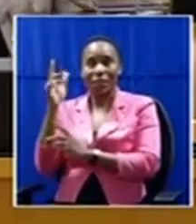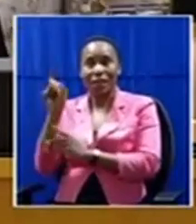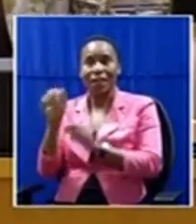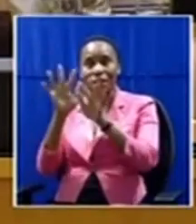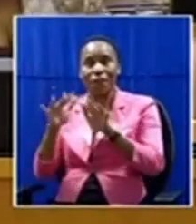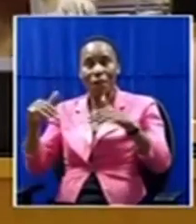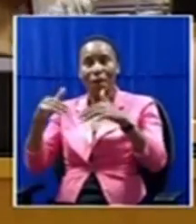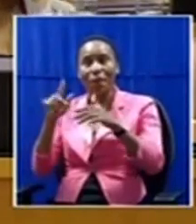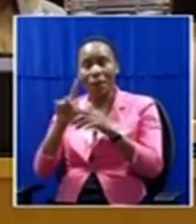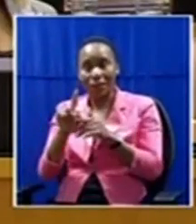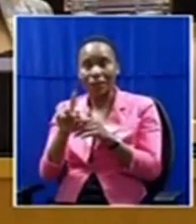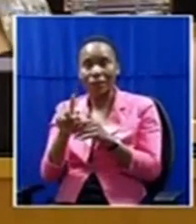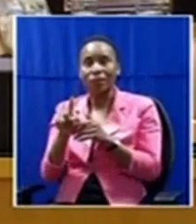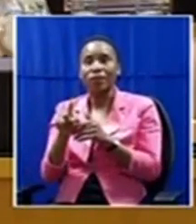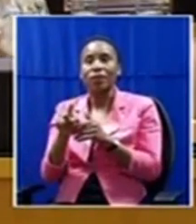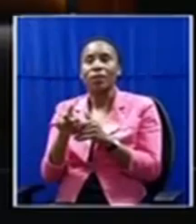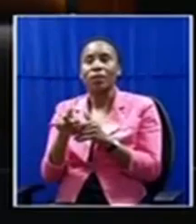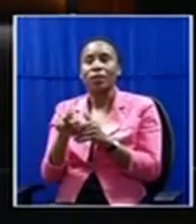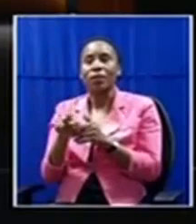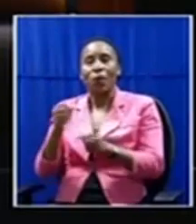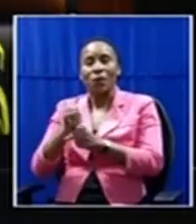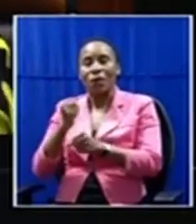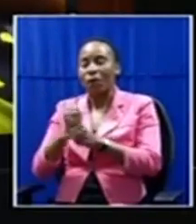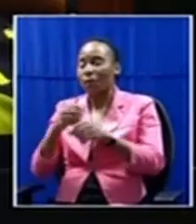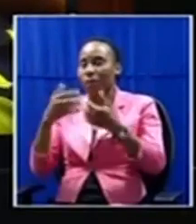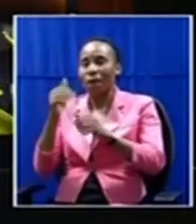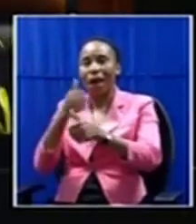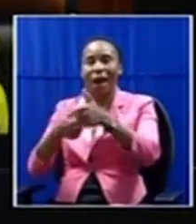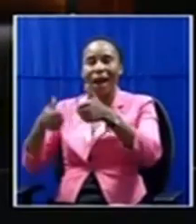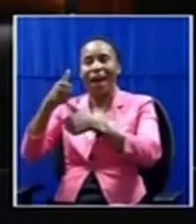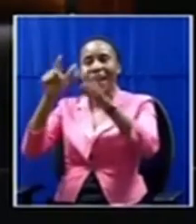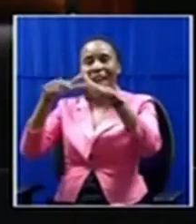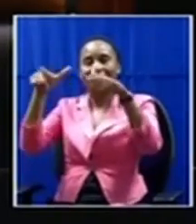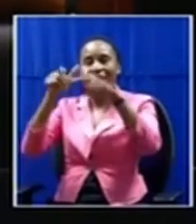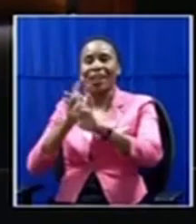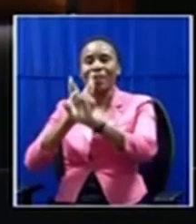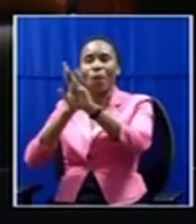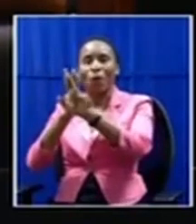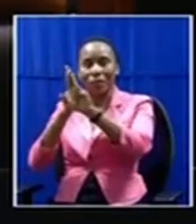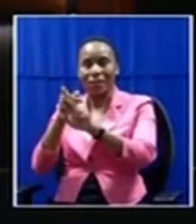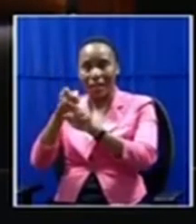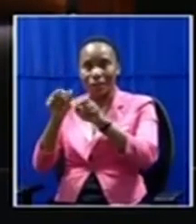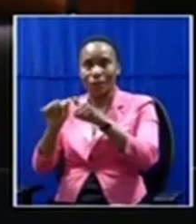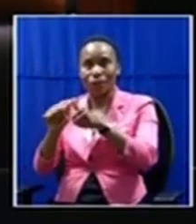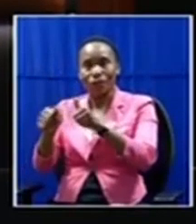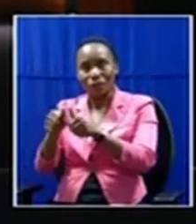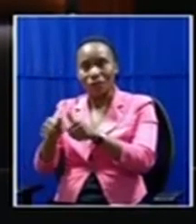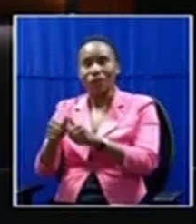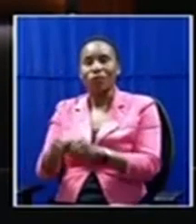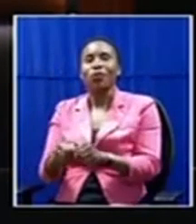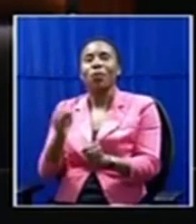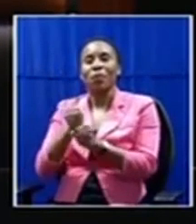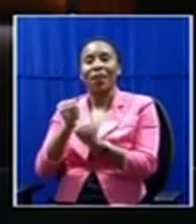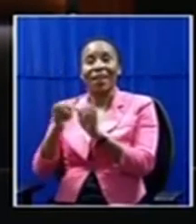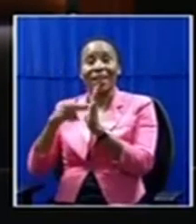was the commissioning of the high-level panel report, which has continued to be made reference in this House, and I'm